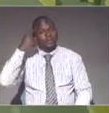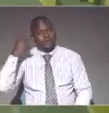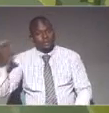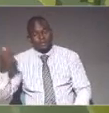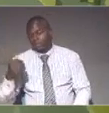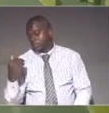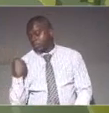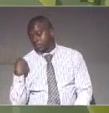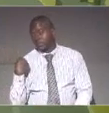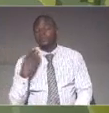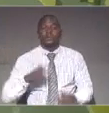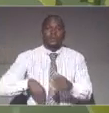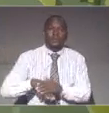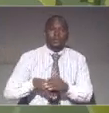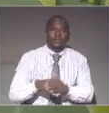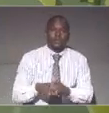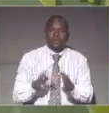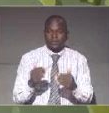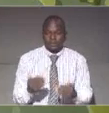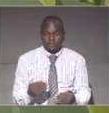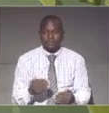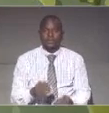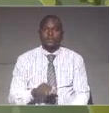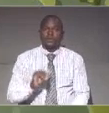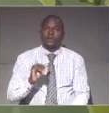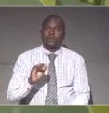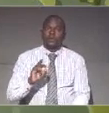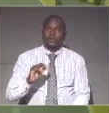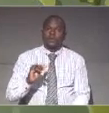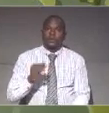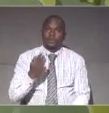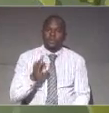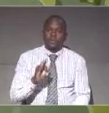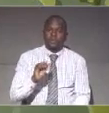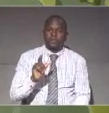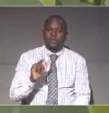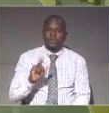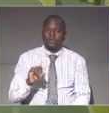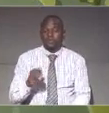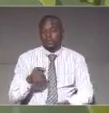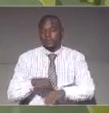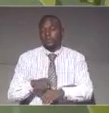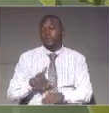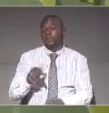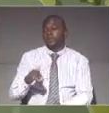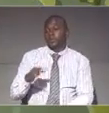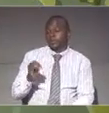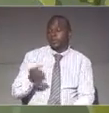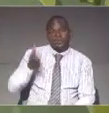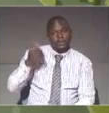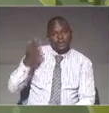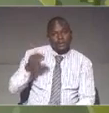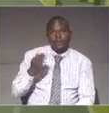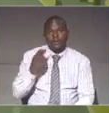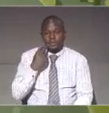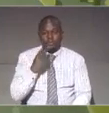former footballers. The first has been Ibrahim Nafala, who during his playing time in the 70s was a force to